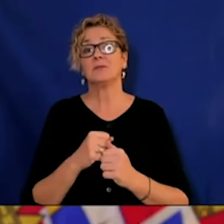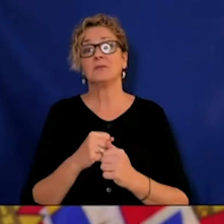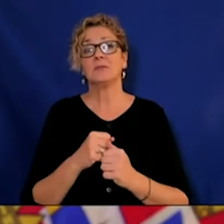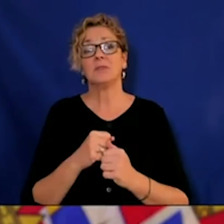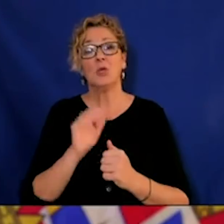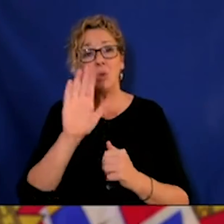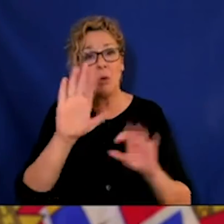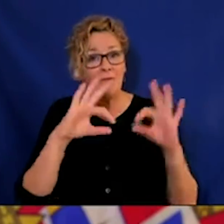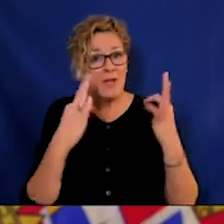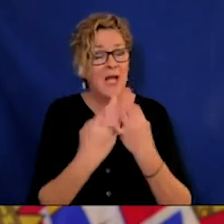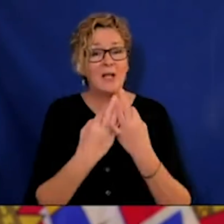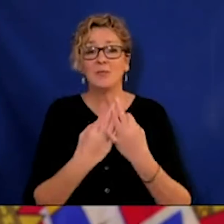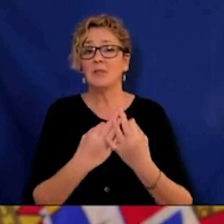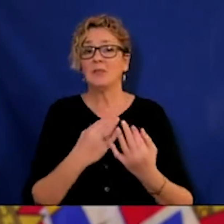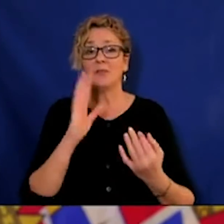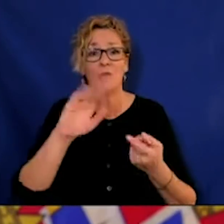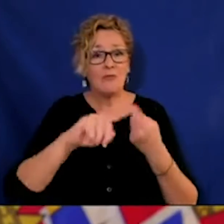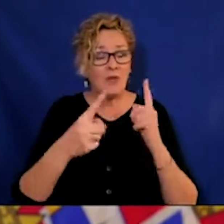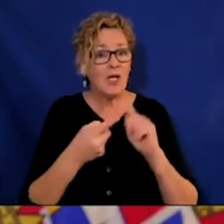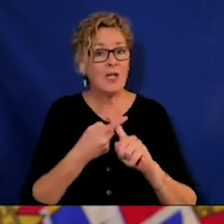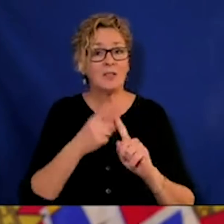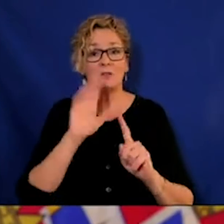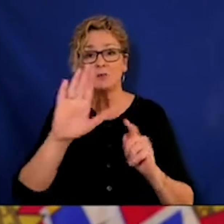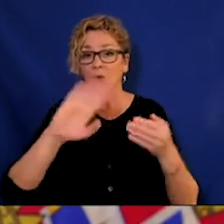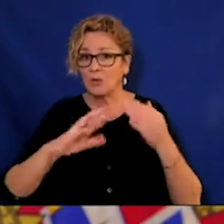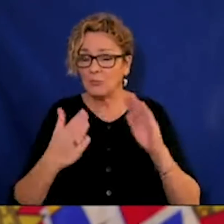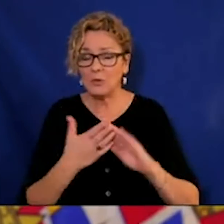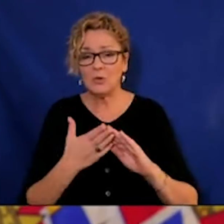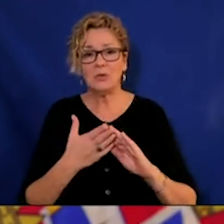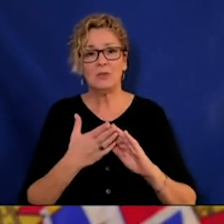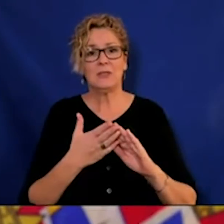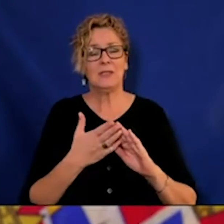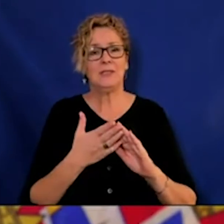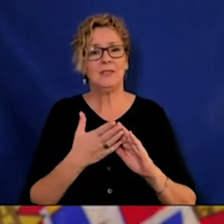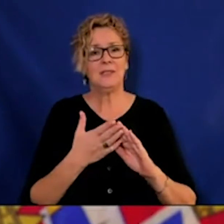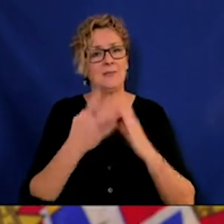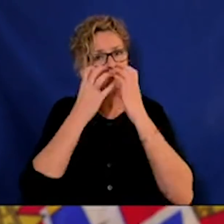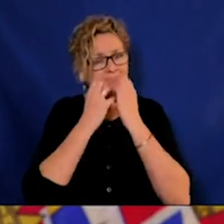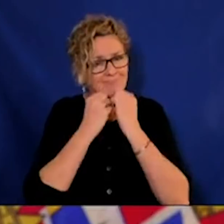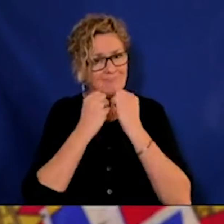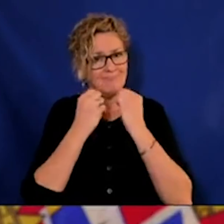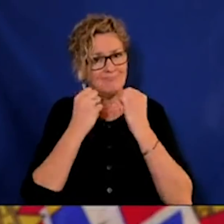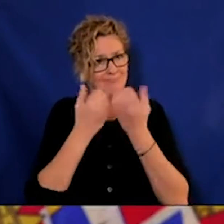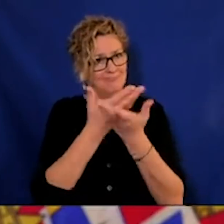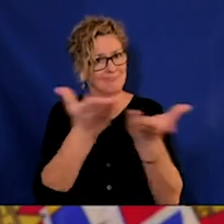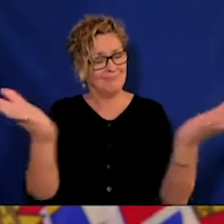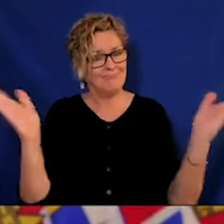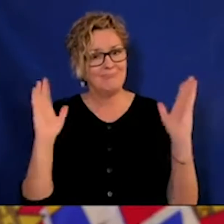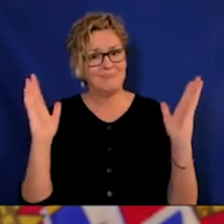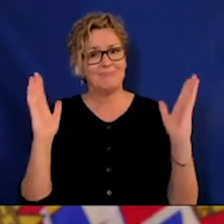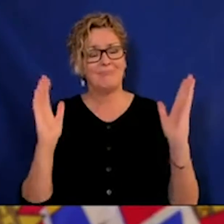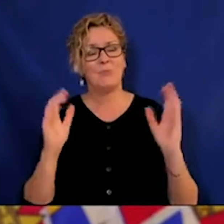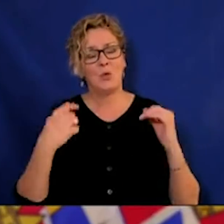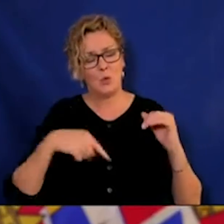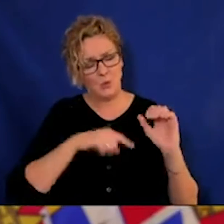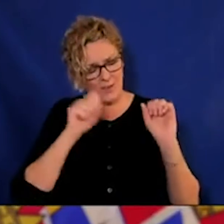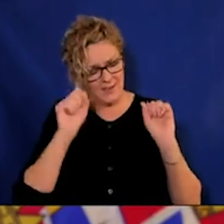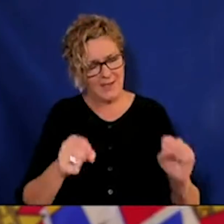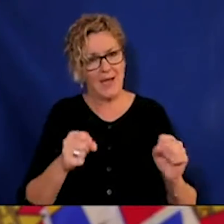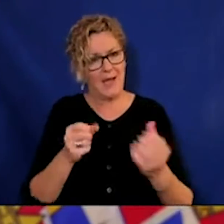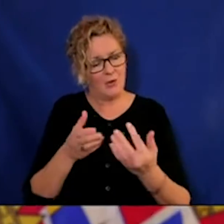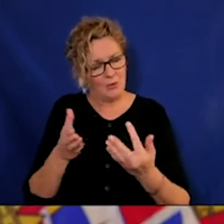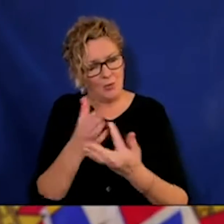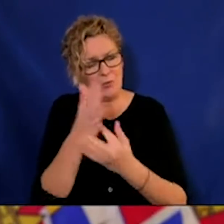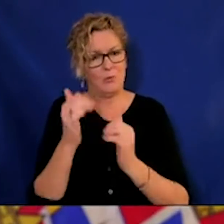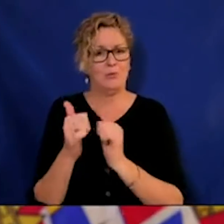collective effort that will make the difference for all of us. And we will get through this. And we will do it as we have